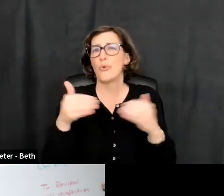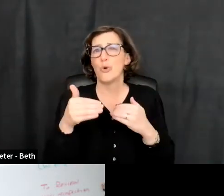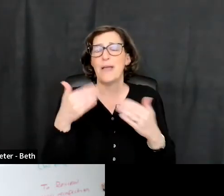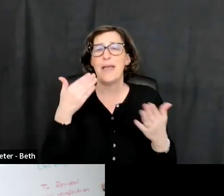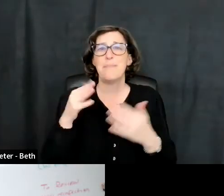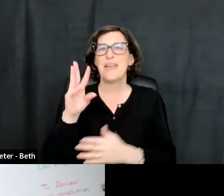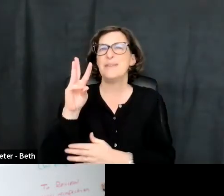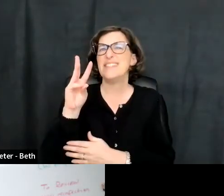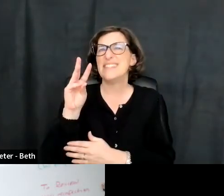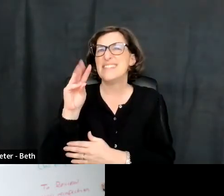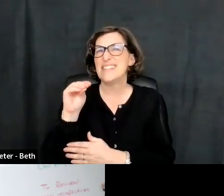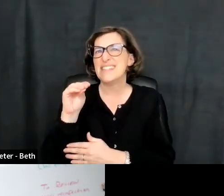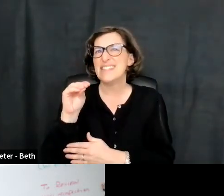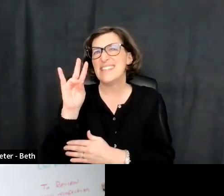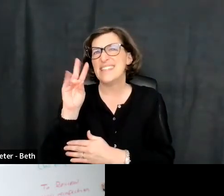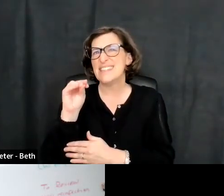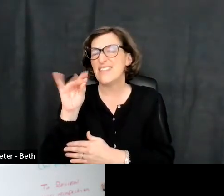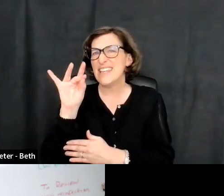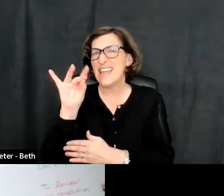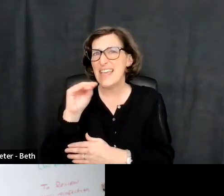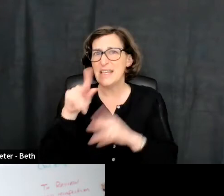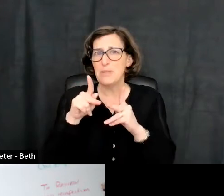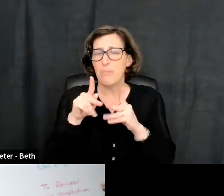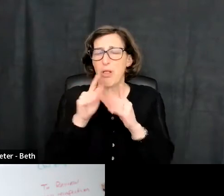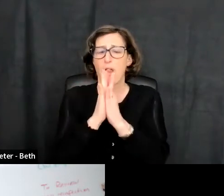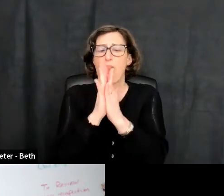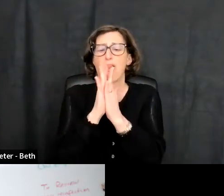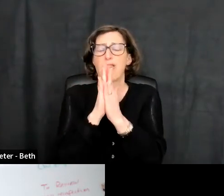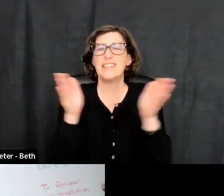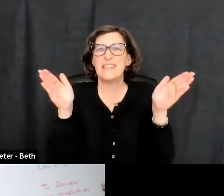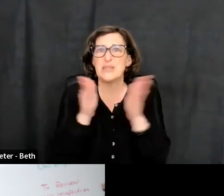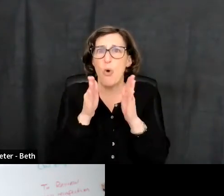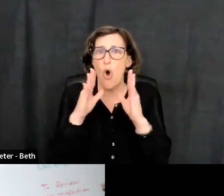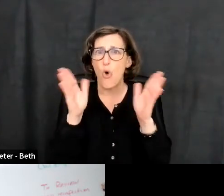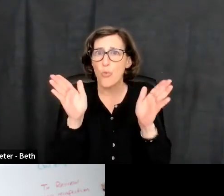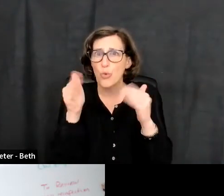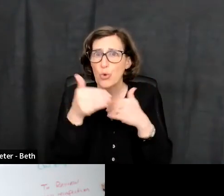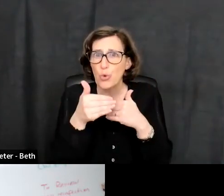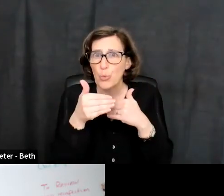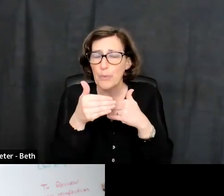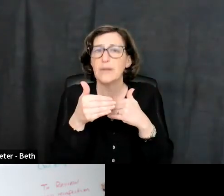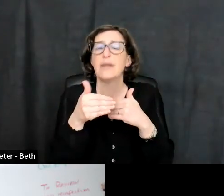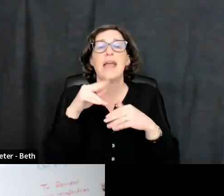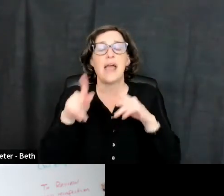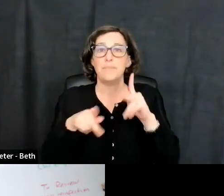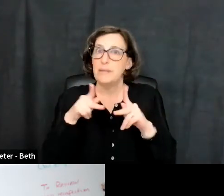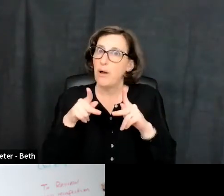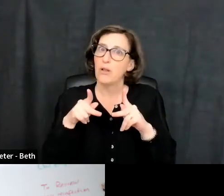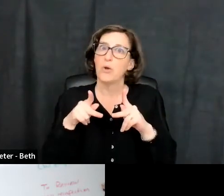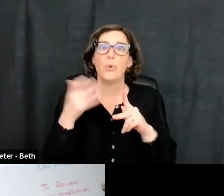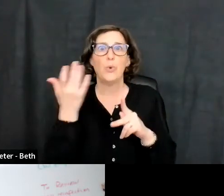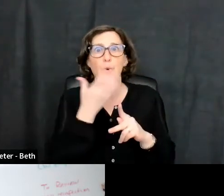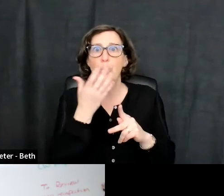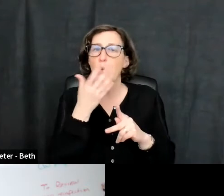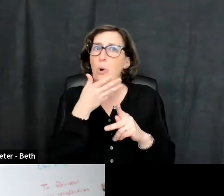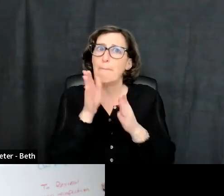80 people crowded in one of the smaller conference rooms that we had. And people were very